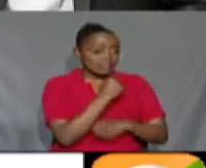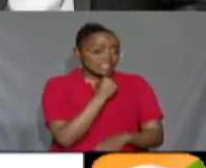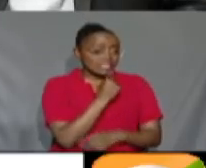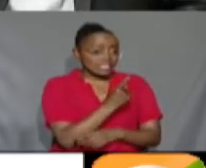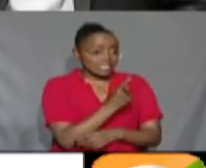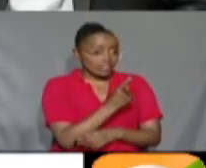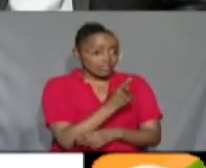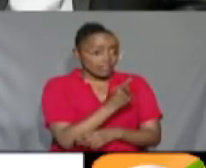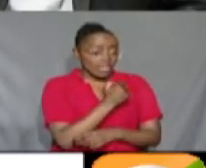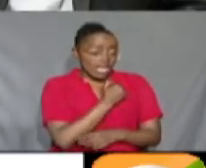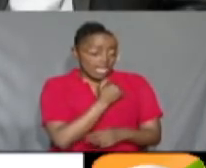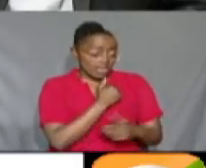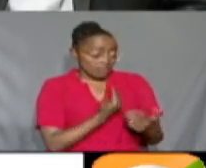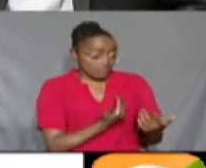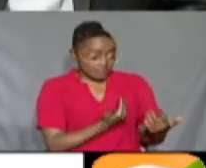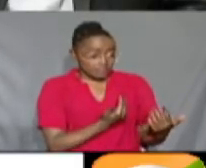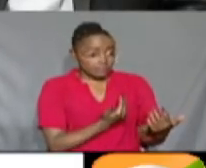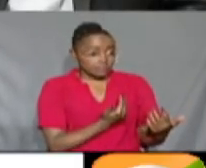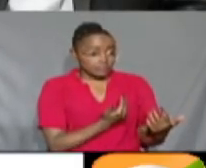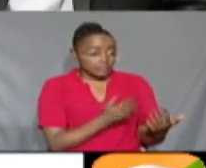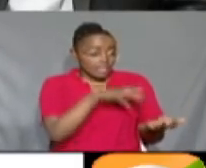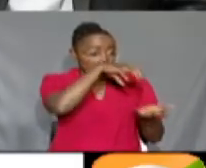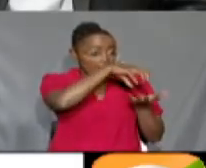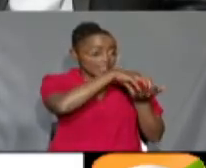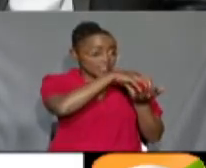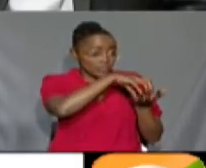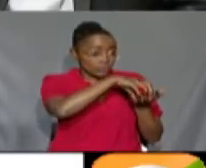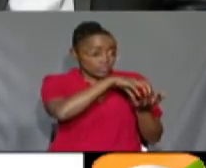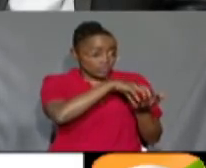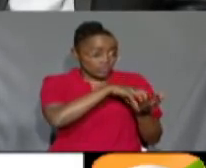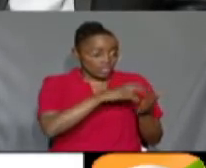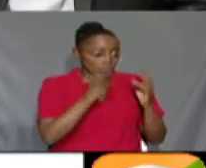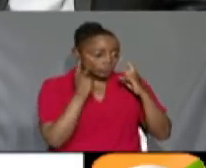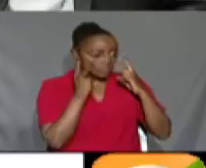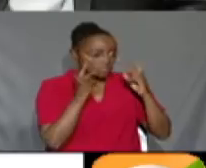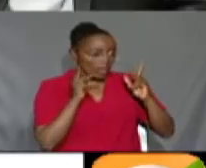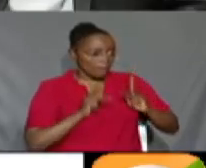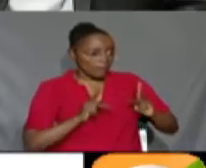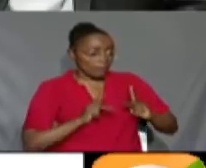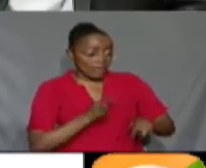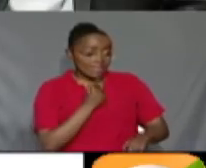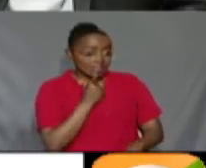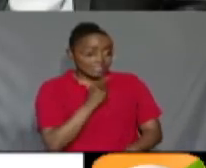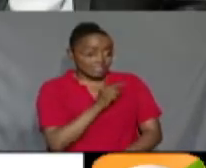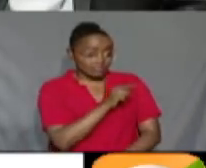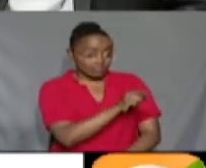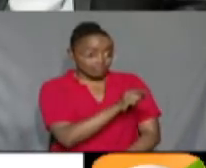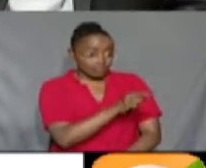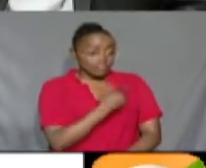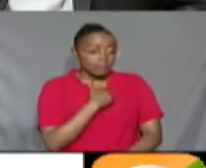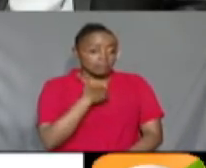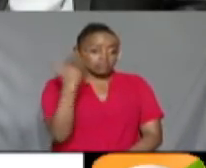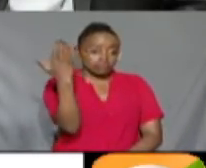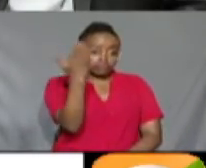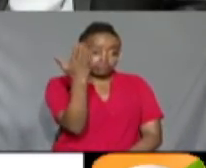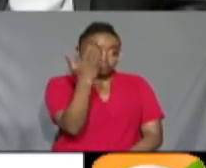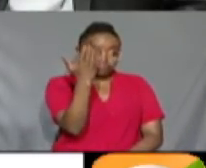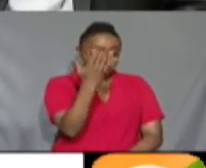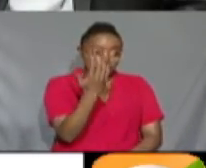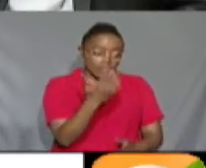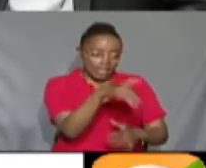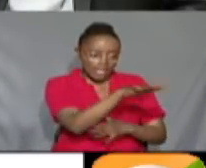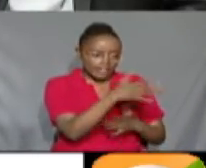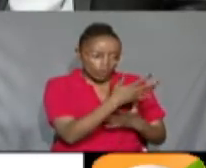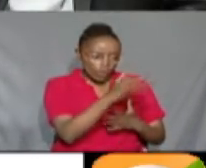is opening us to. A situation where we are likely to see people, and I can tell you, I did my presentation in a place called Olkalau